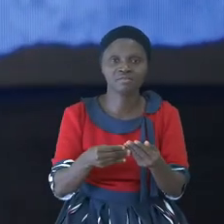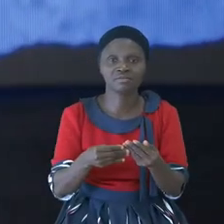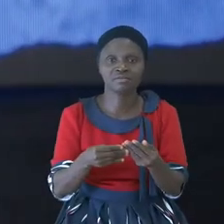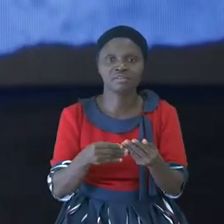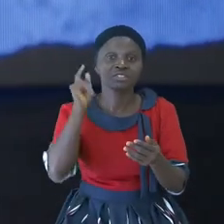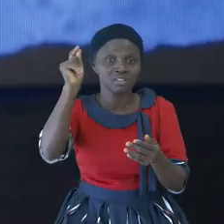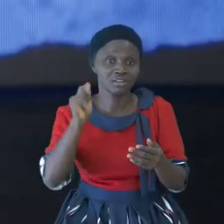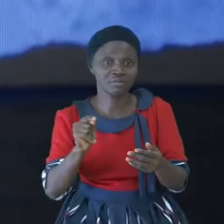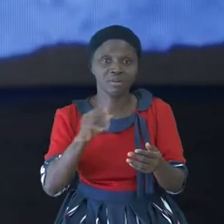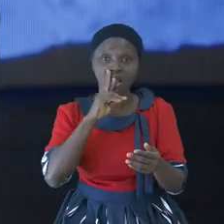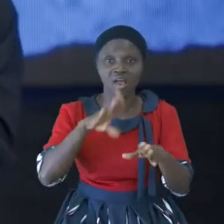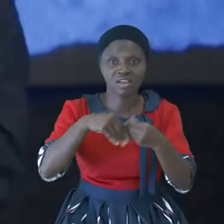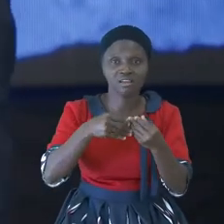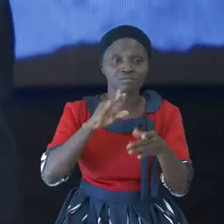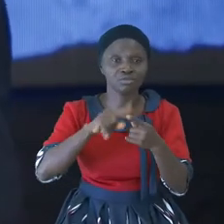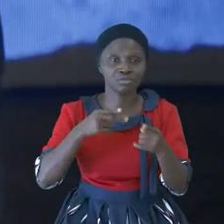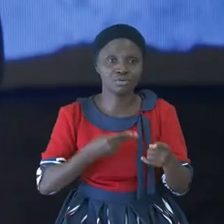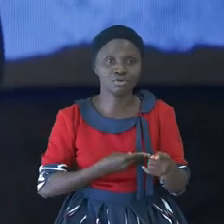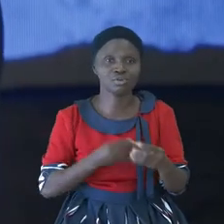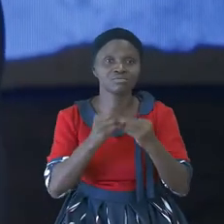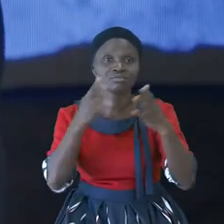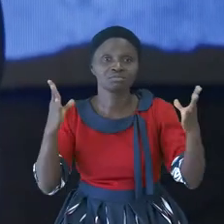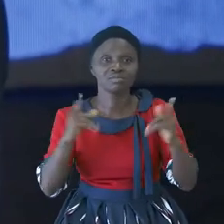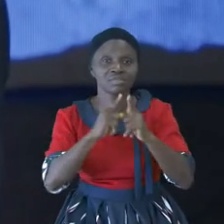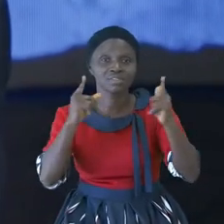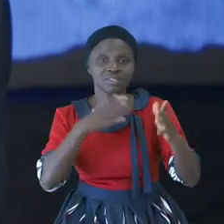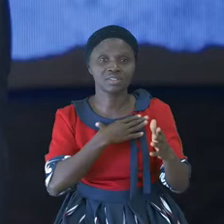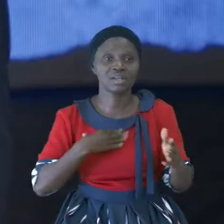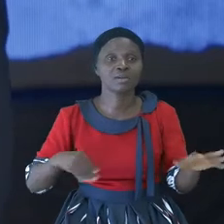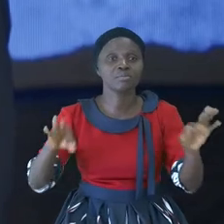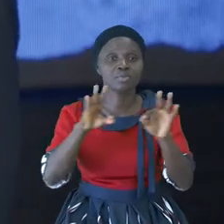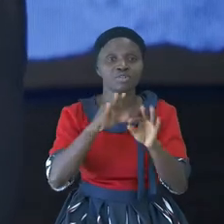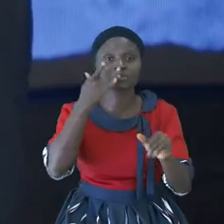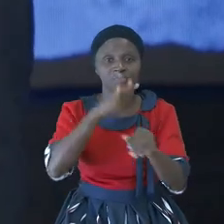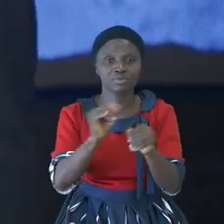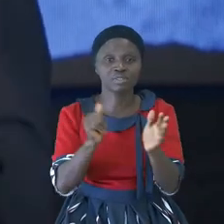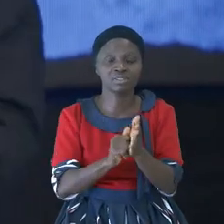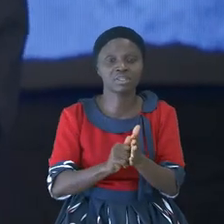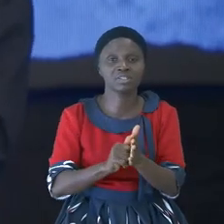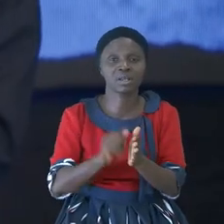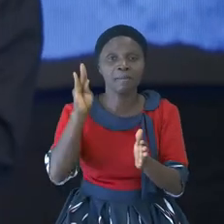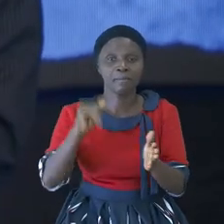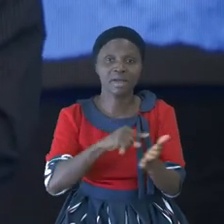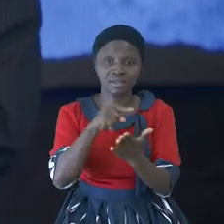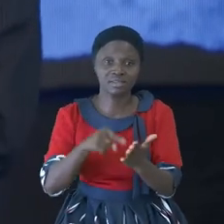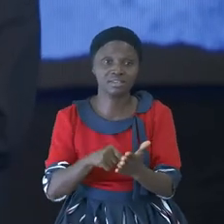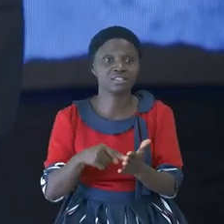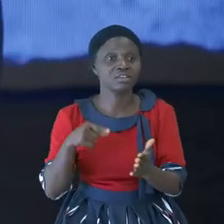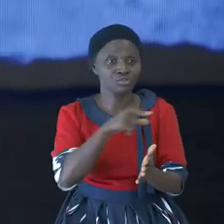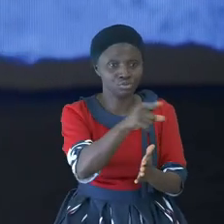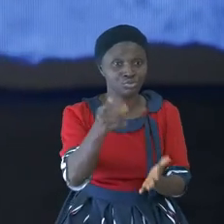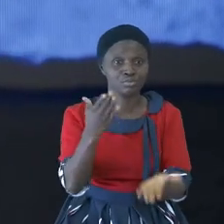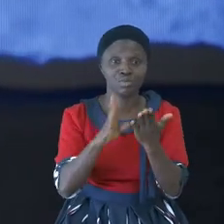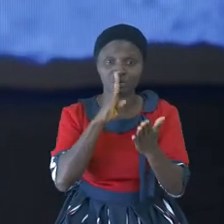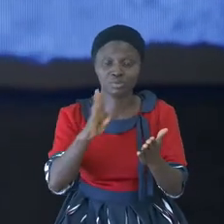that by these ye might be partakers of the divine nature, having escaped the corruption that is